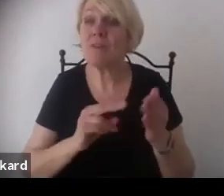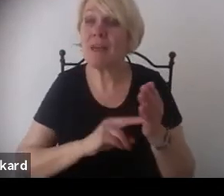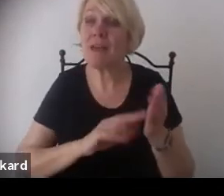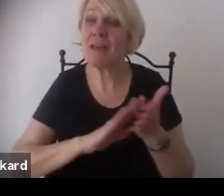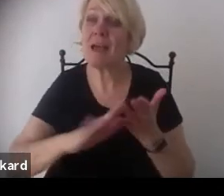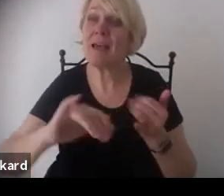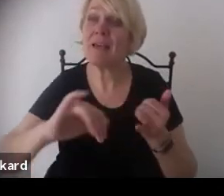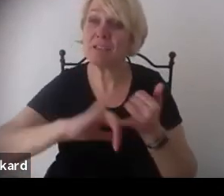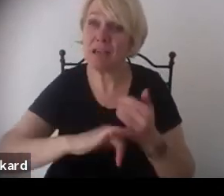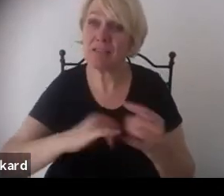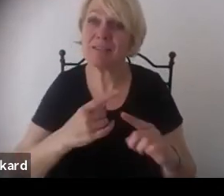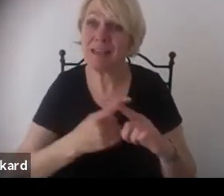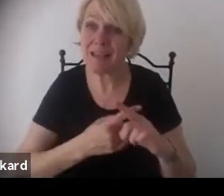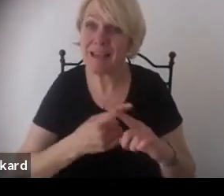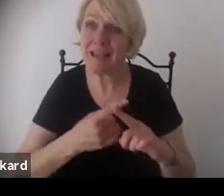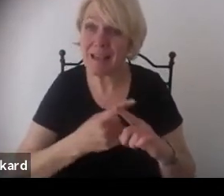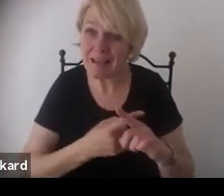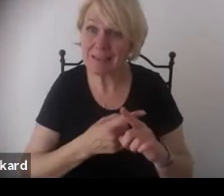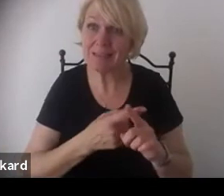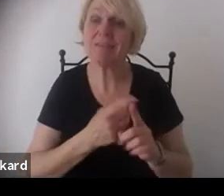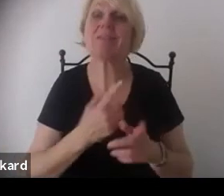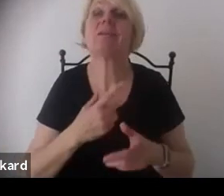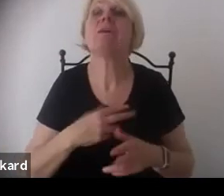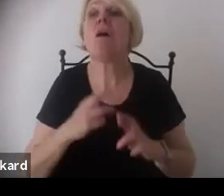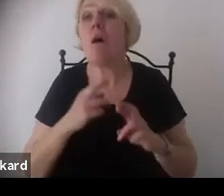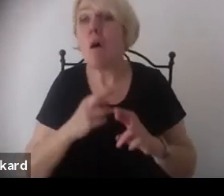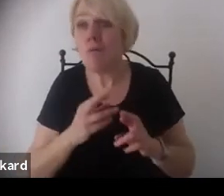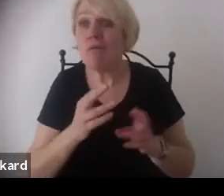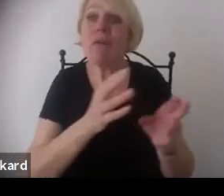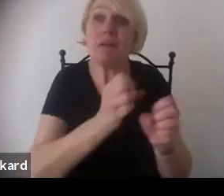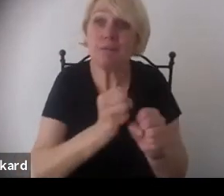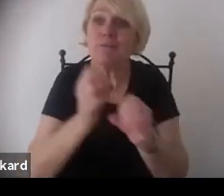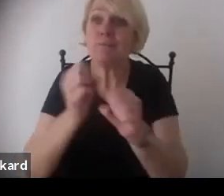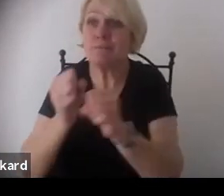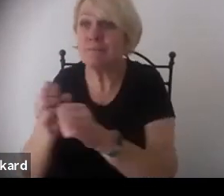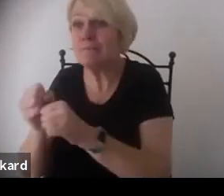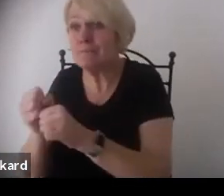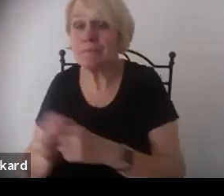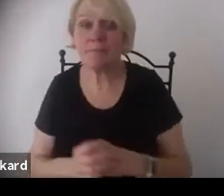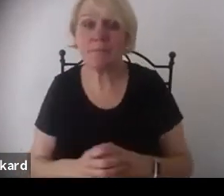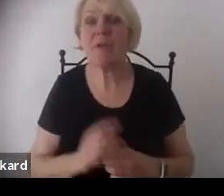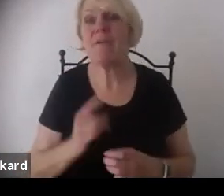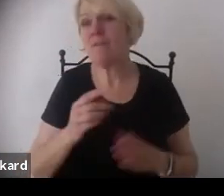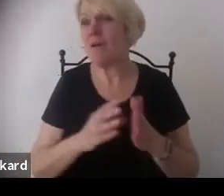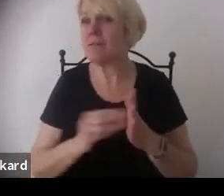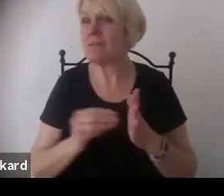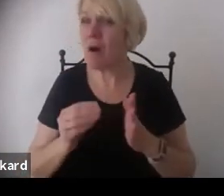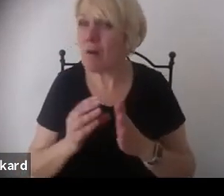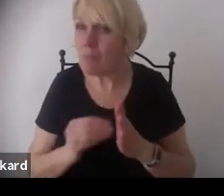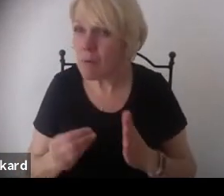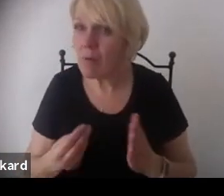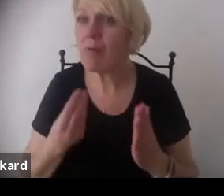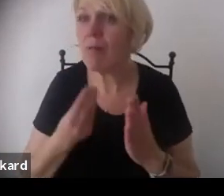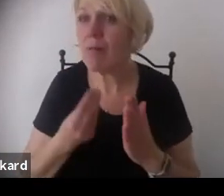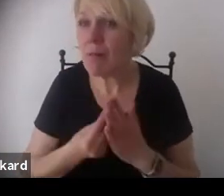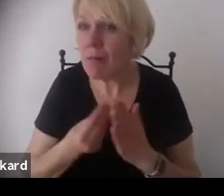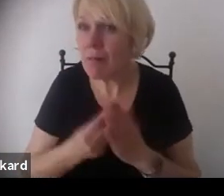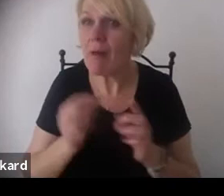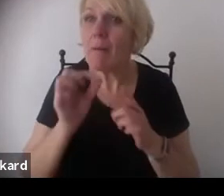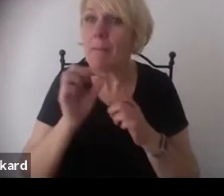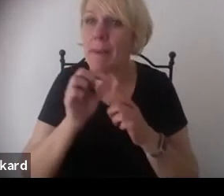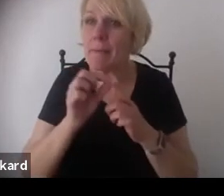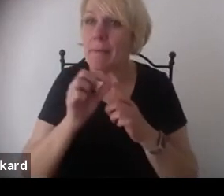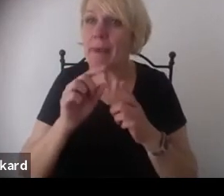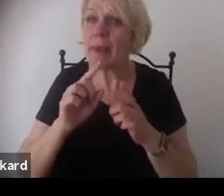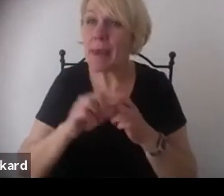to recoup those costs. So, for example, we've spent a lot of money on personal protective equipment for